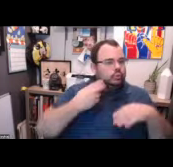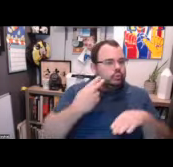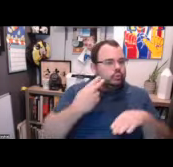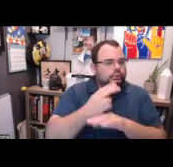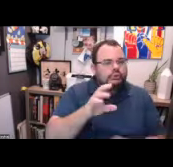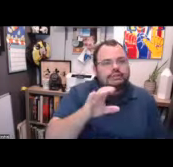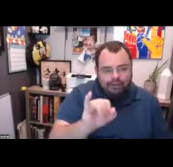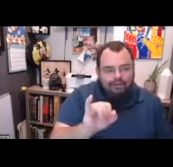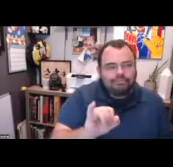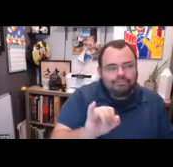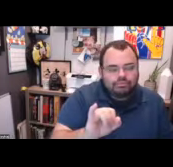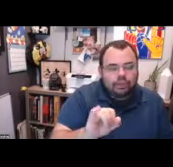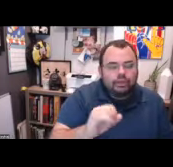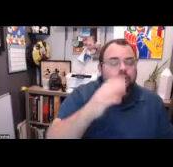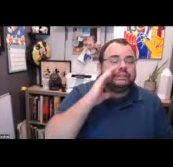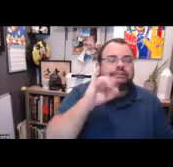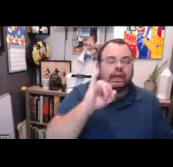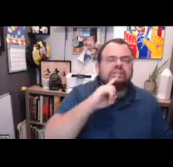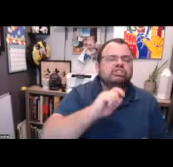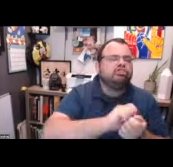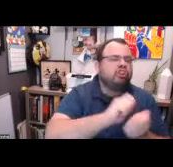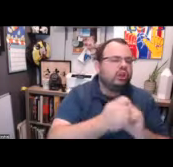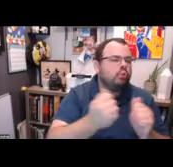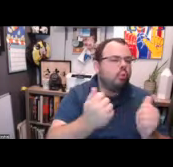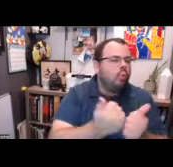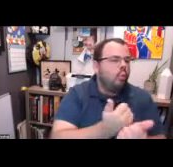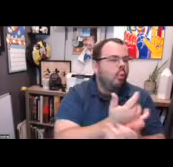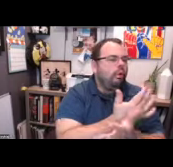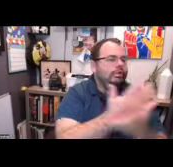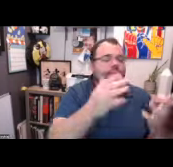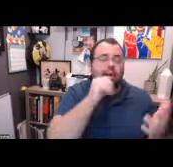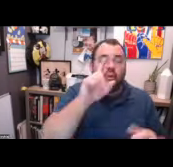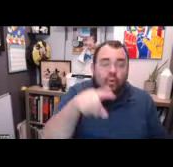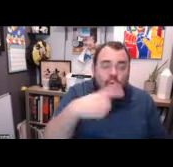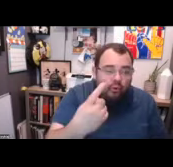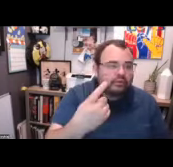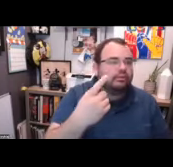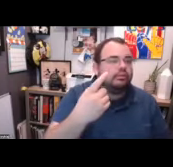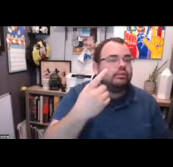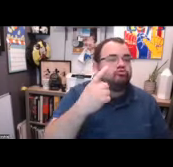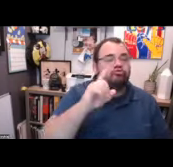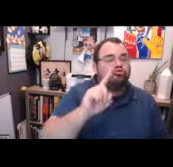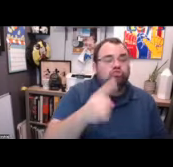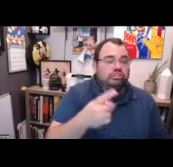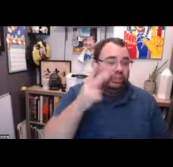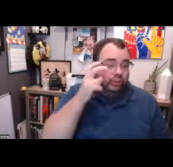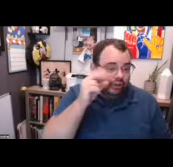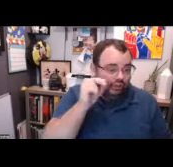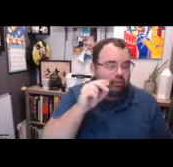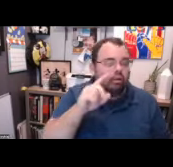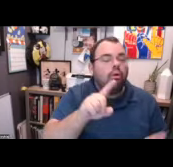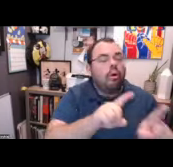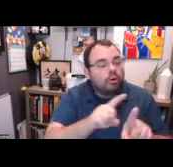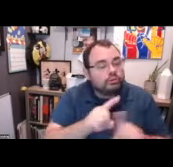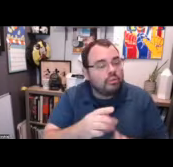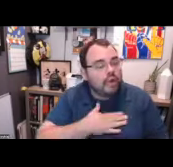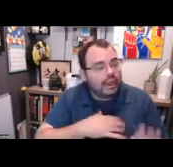for years. I mean, they couldn't accept who I was as a cochlear implant user. Everything. It was